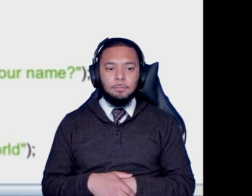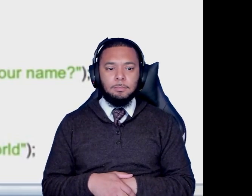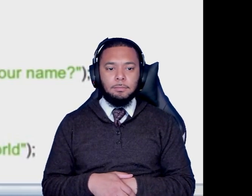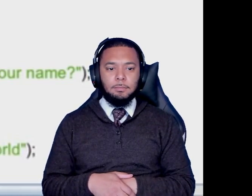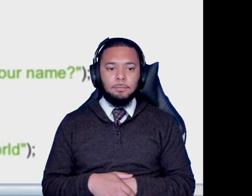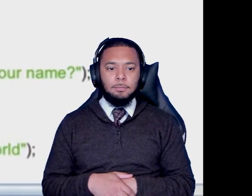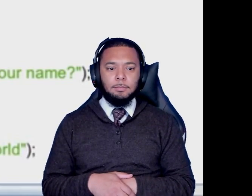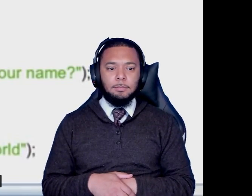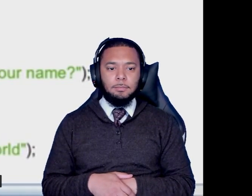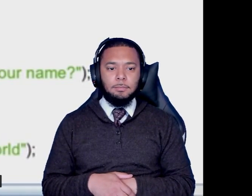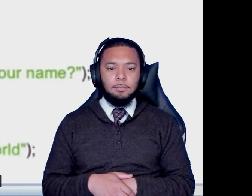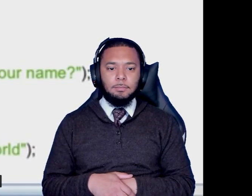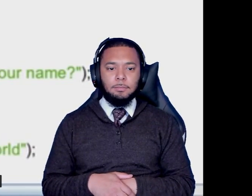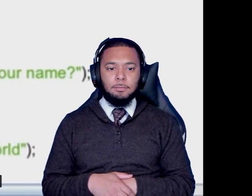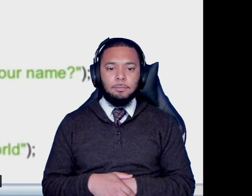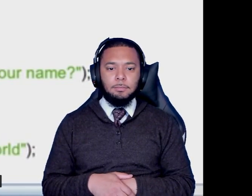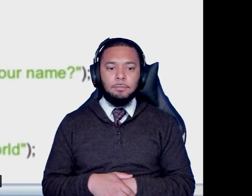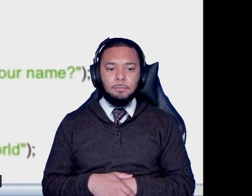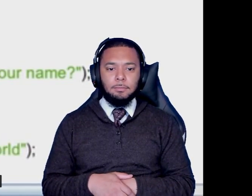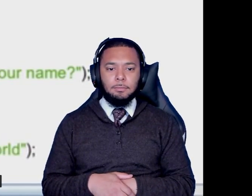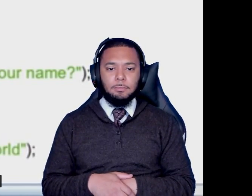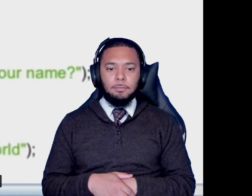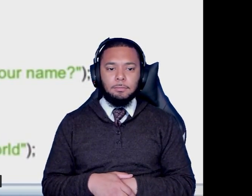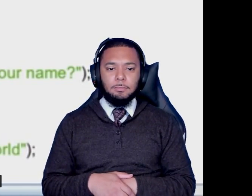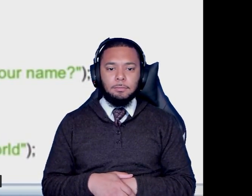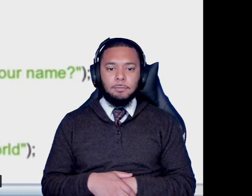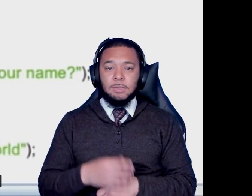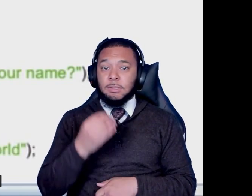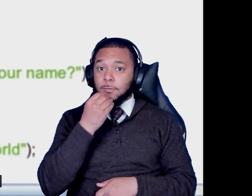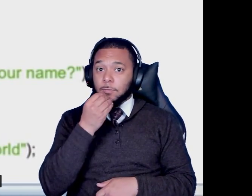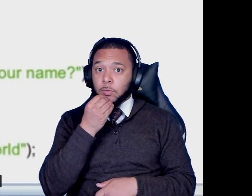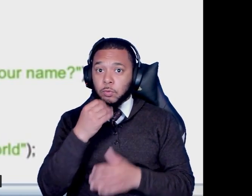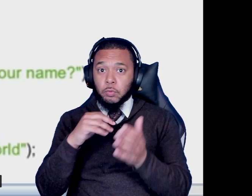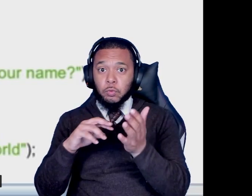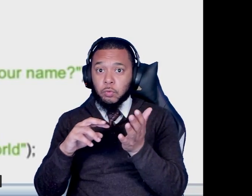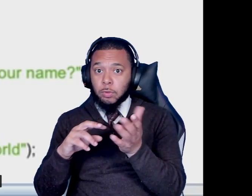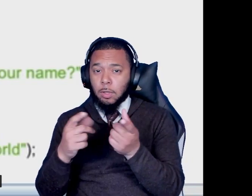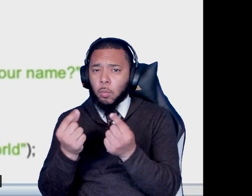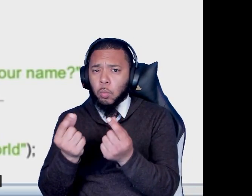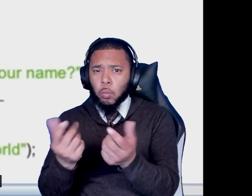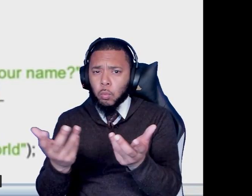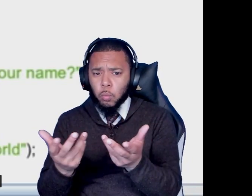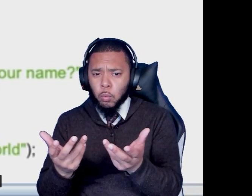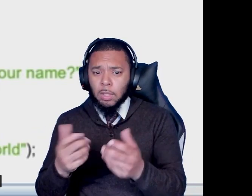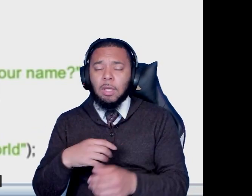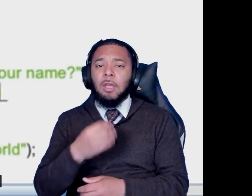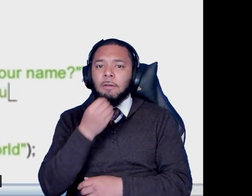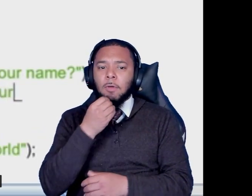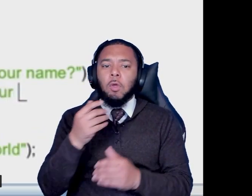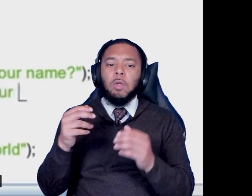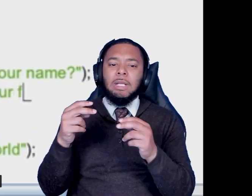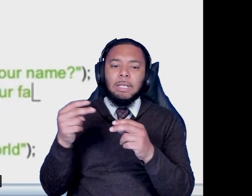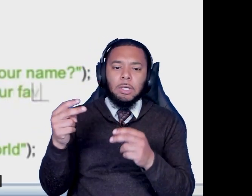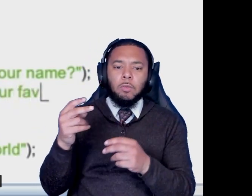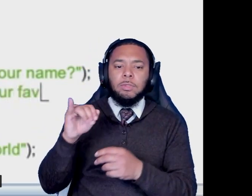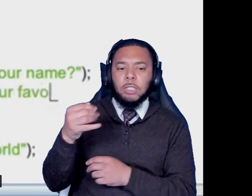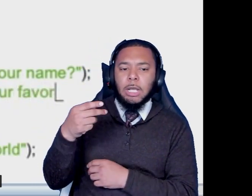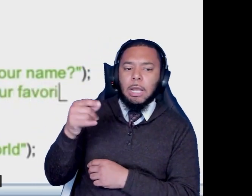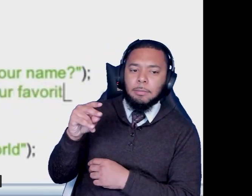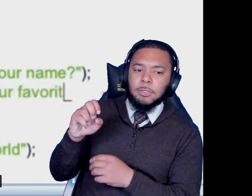JOptionPane.show input dialog. And I'll say, "What is your favorite food?"